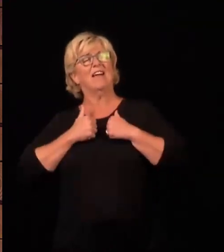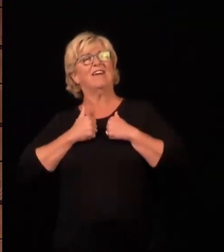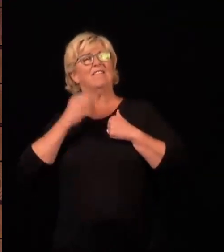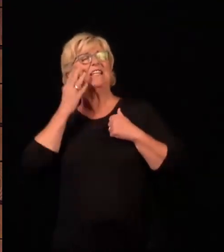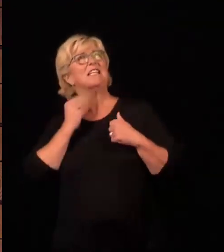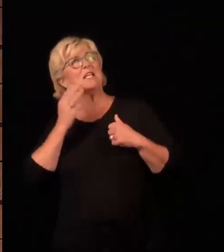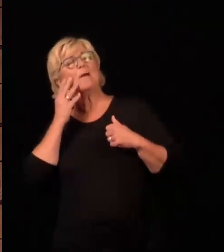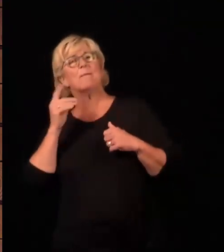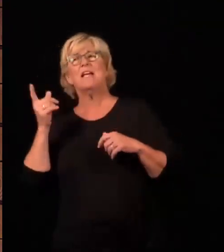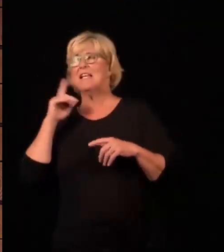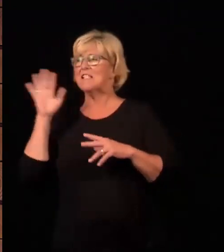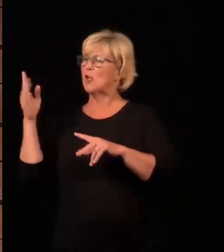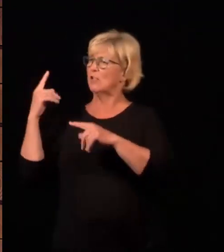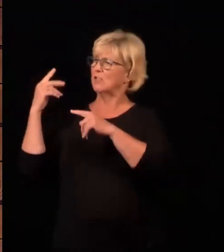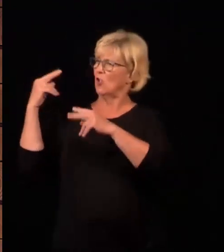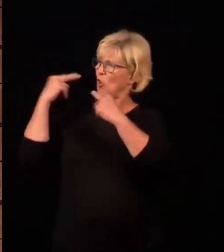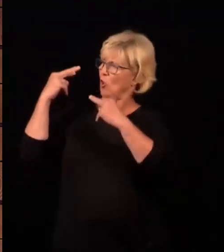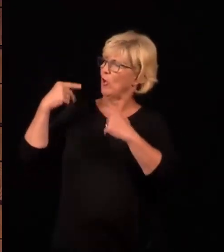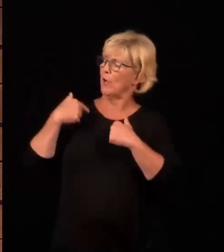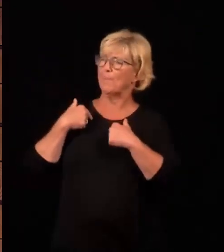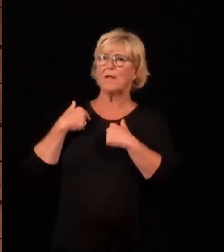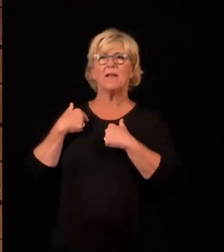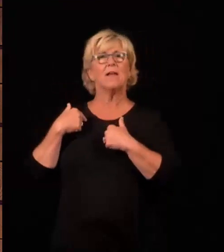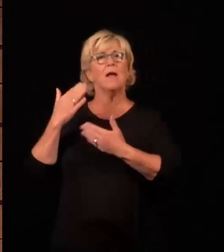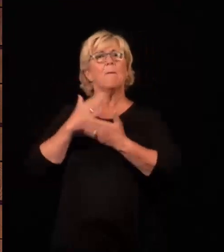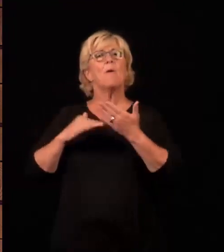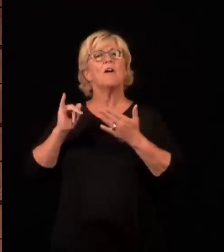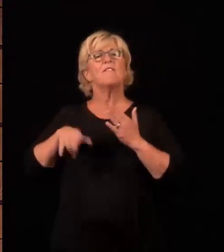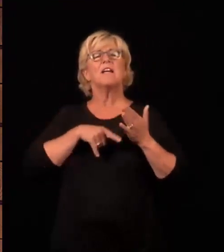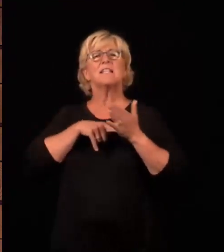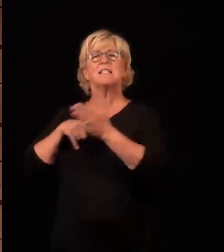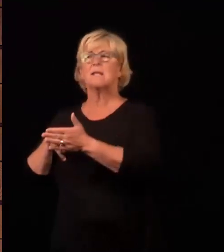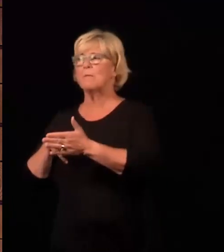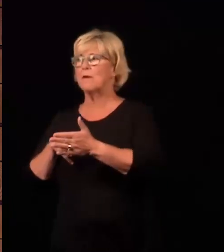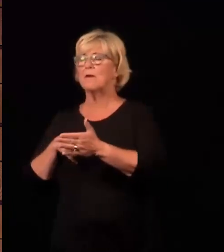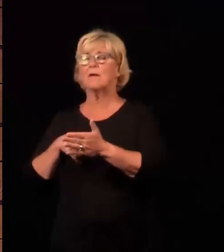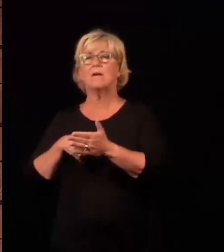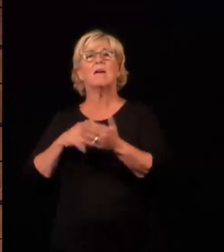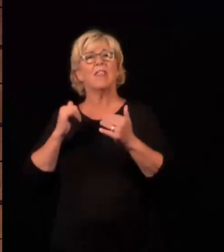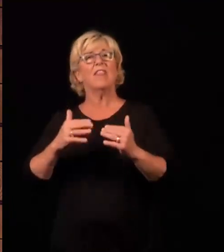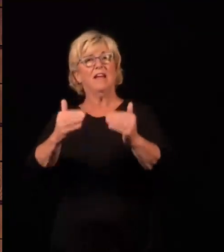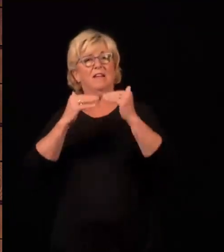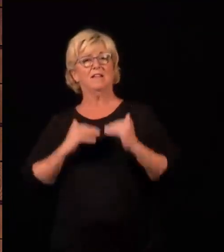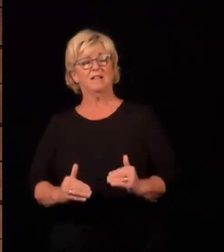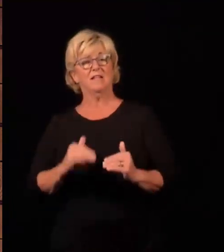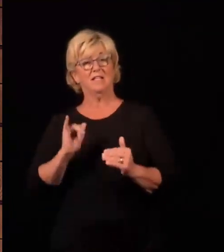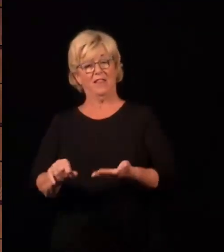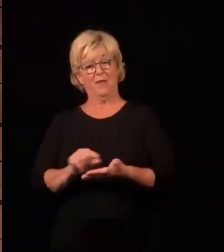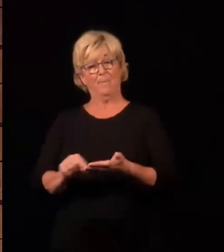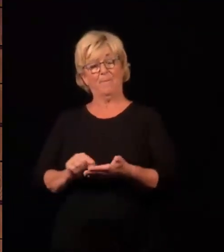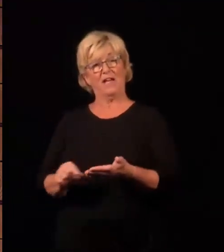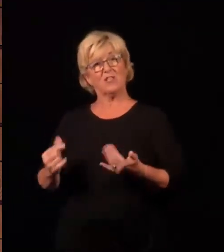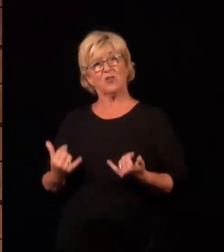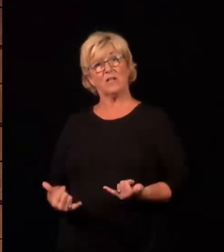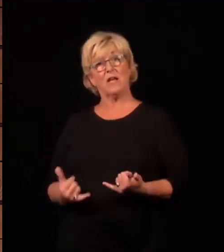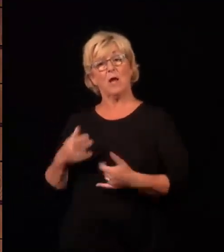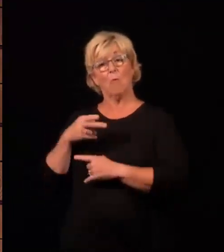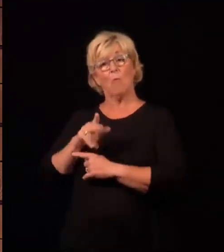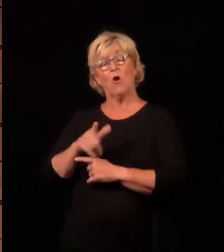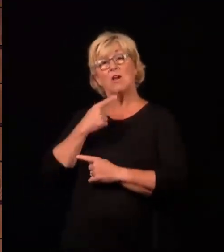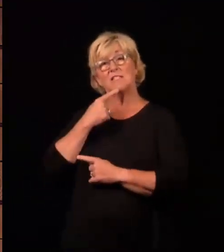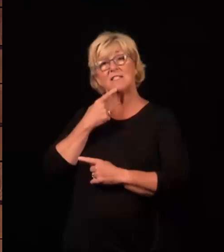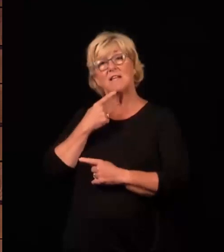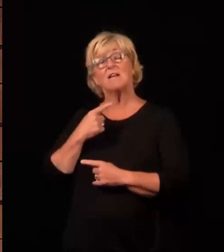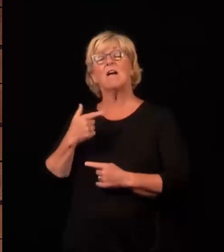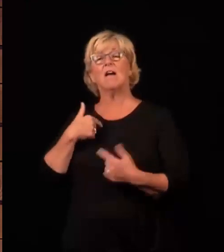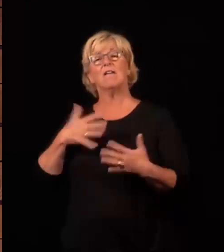so look to me, he says, and part of that example brings us to our passage this morning, because Paul says,